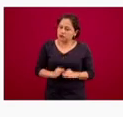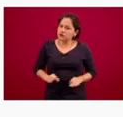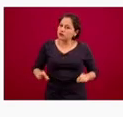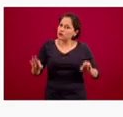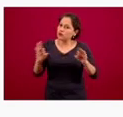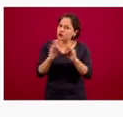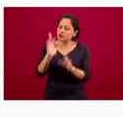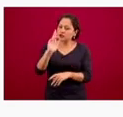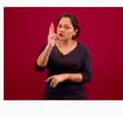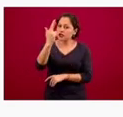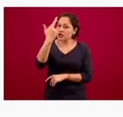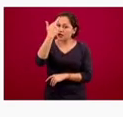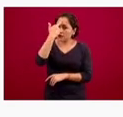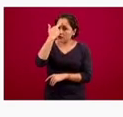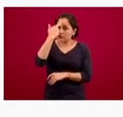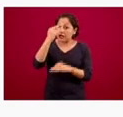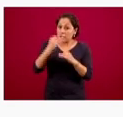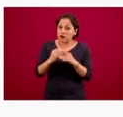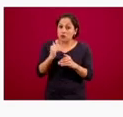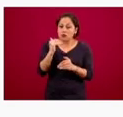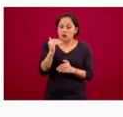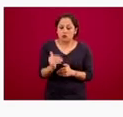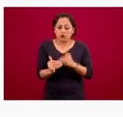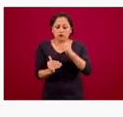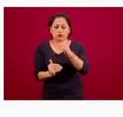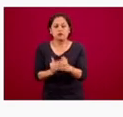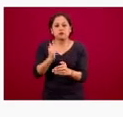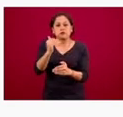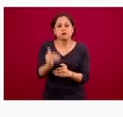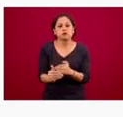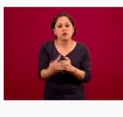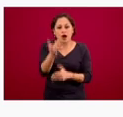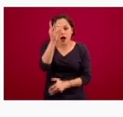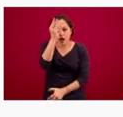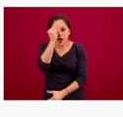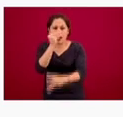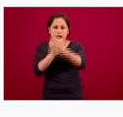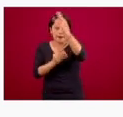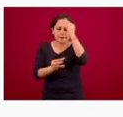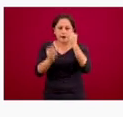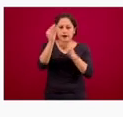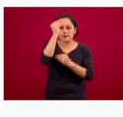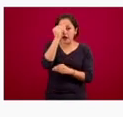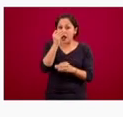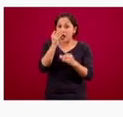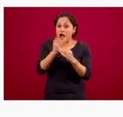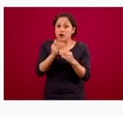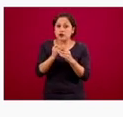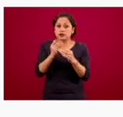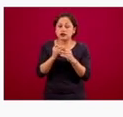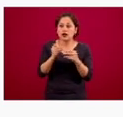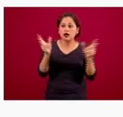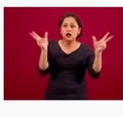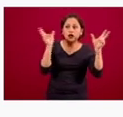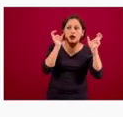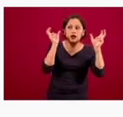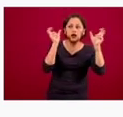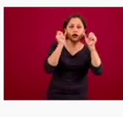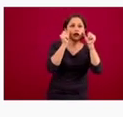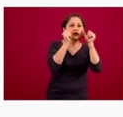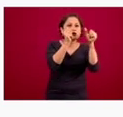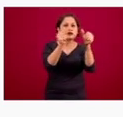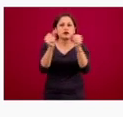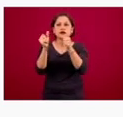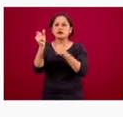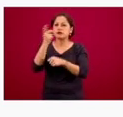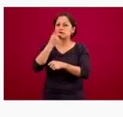So we have to be aware that we need to move as we see and as we go. We are adapting our